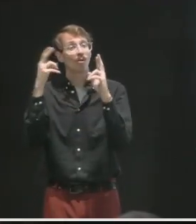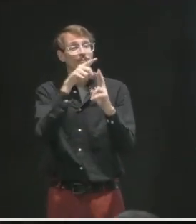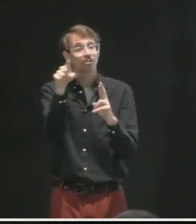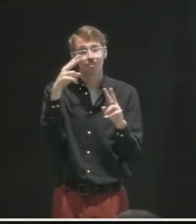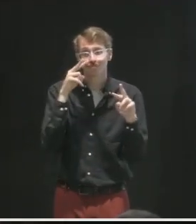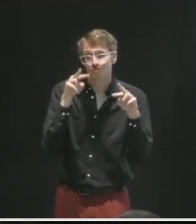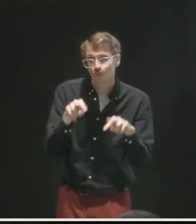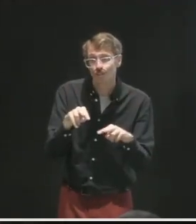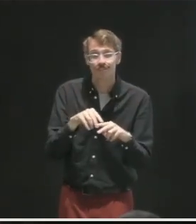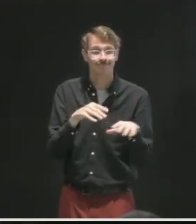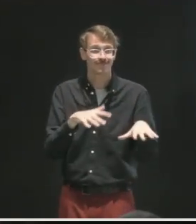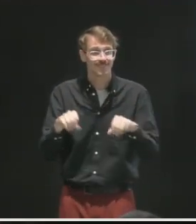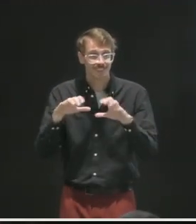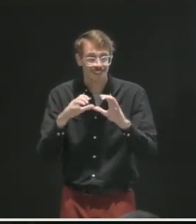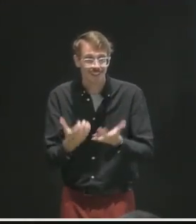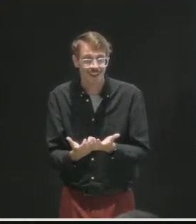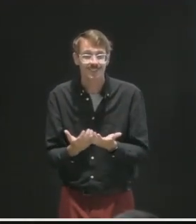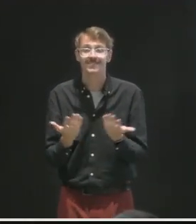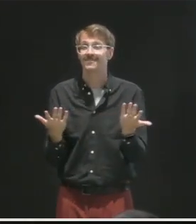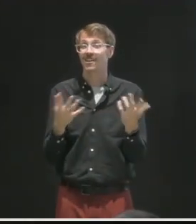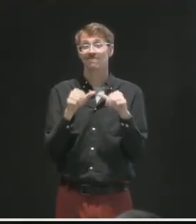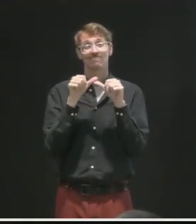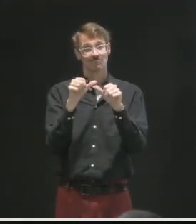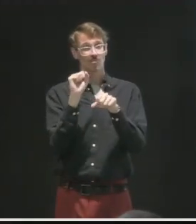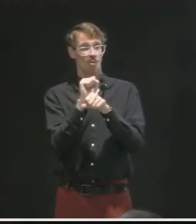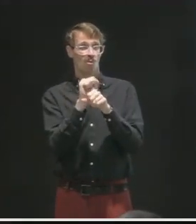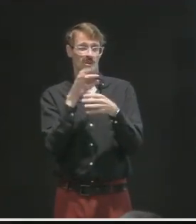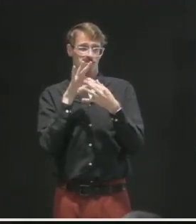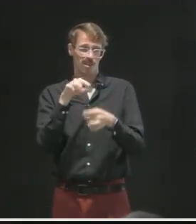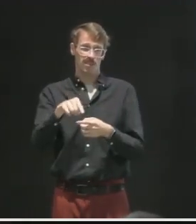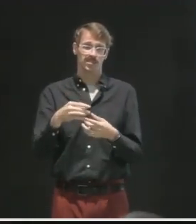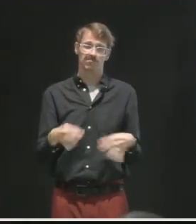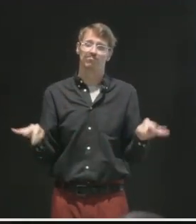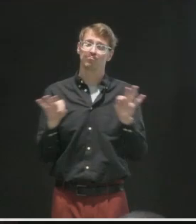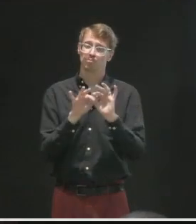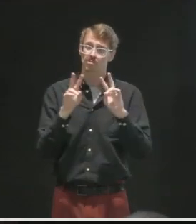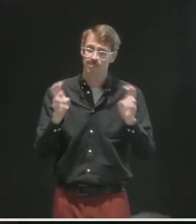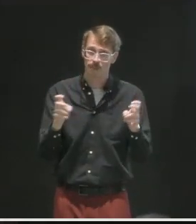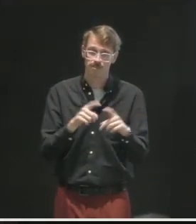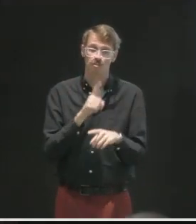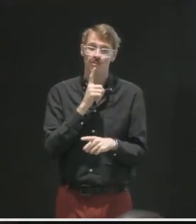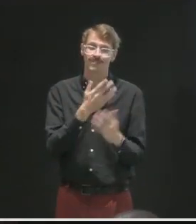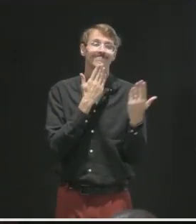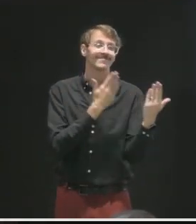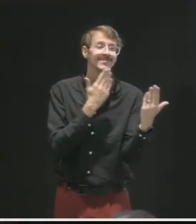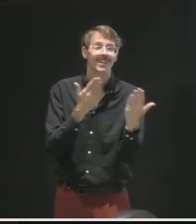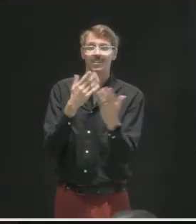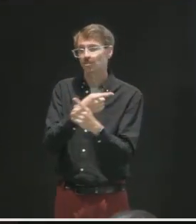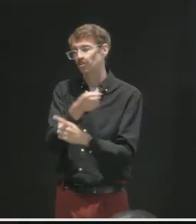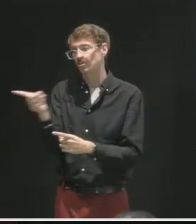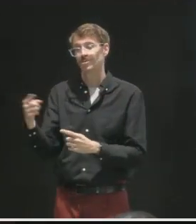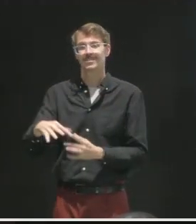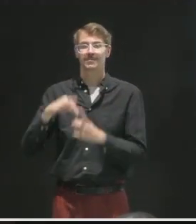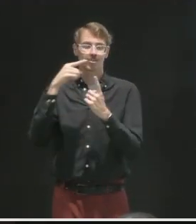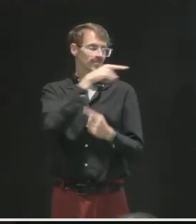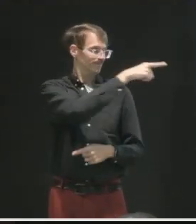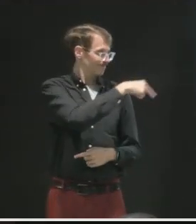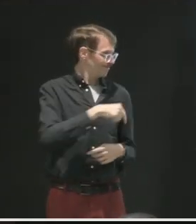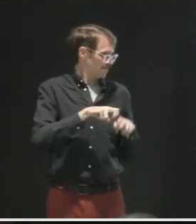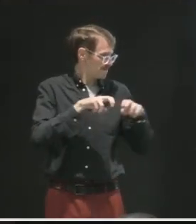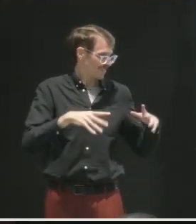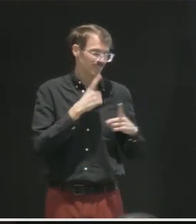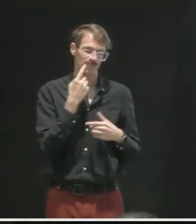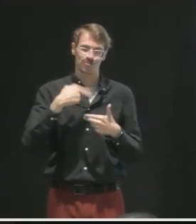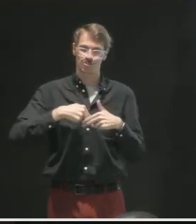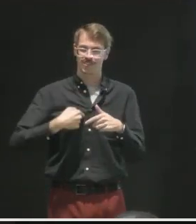out, take the course. And continue working on this important topic. So we really thank you all, and especially our panelists, for being with